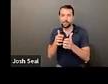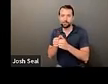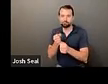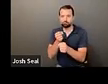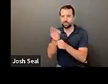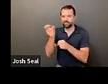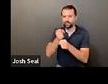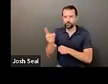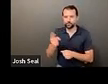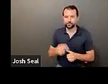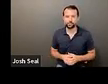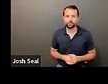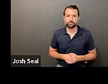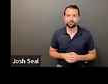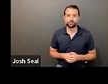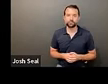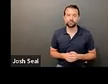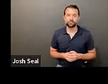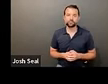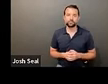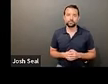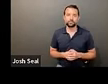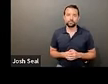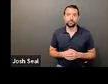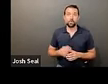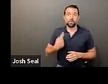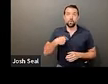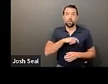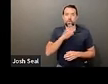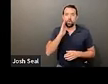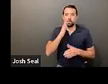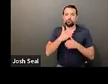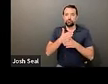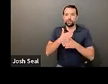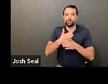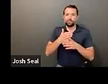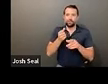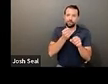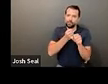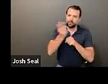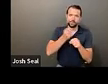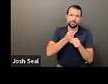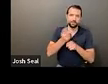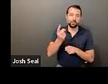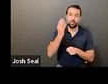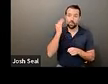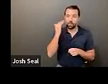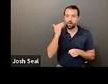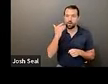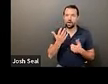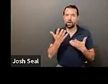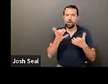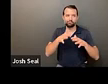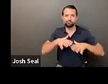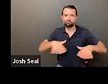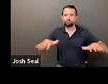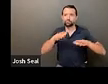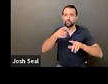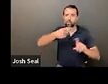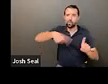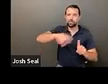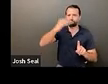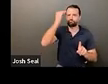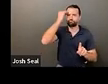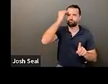amended with every cohort. And we will be sharing this annually because we want the field to know exactly what we are